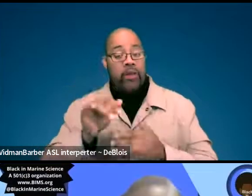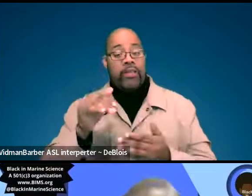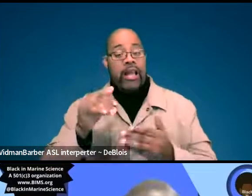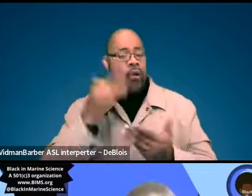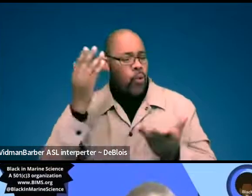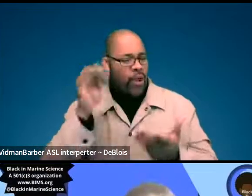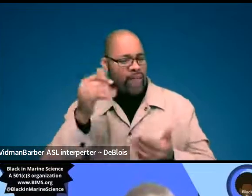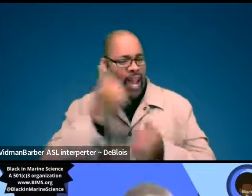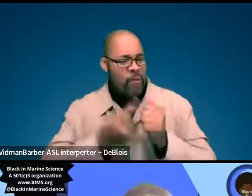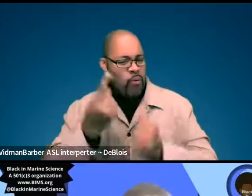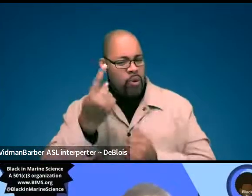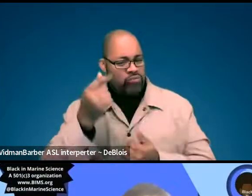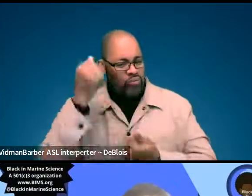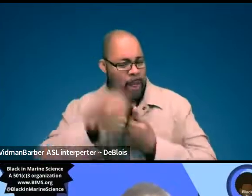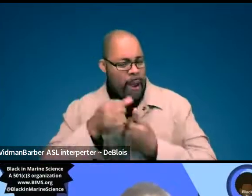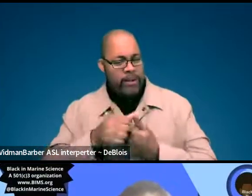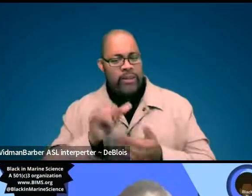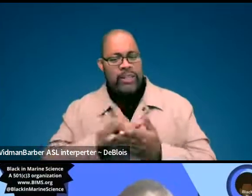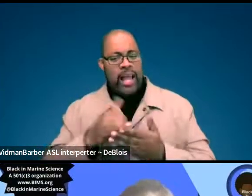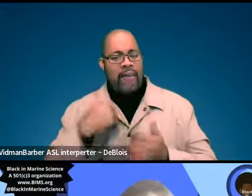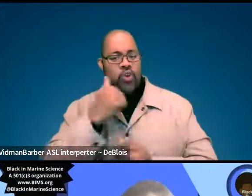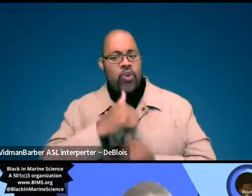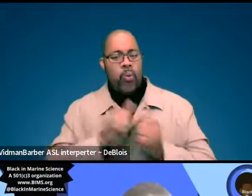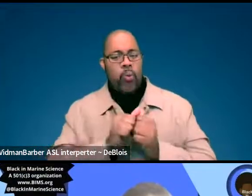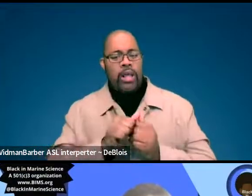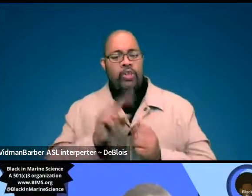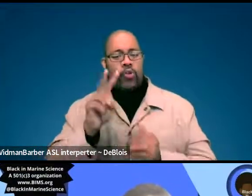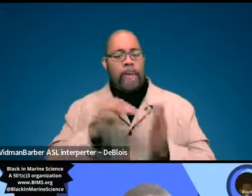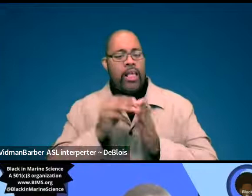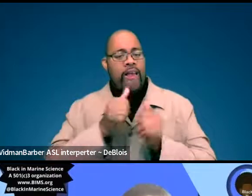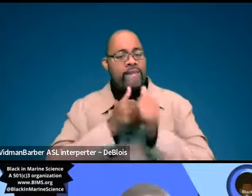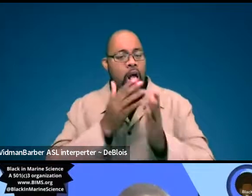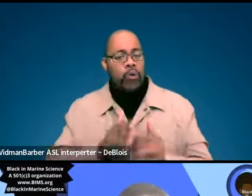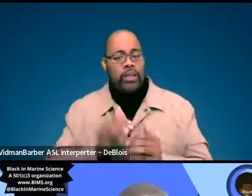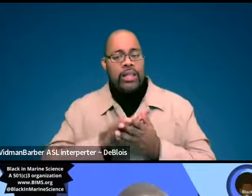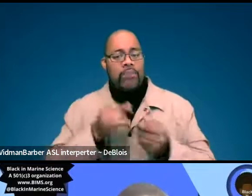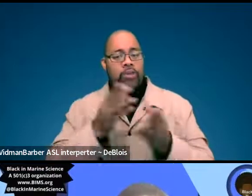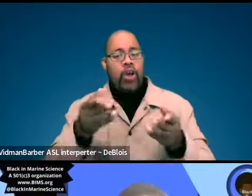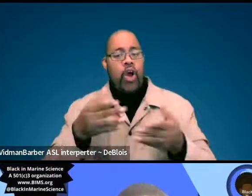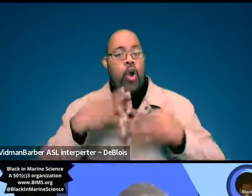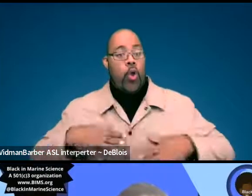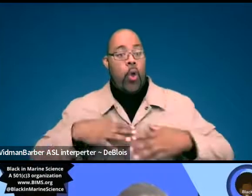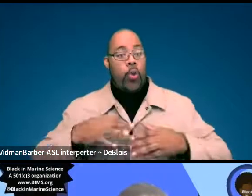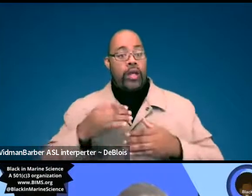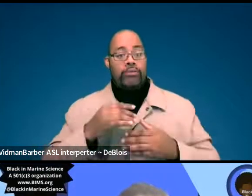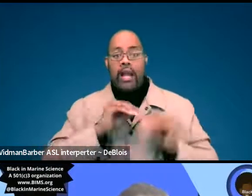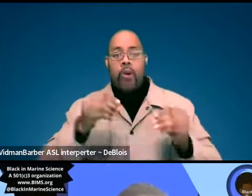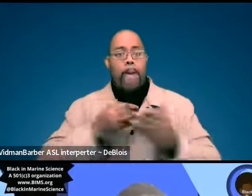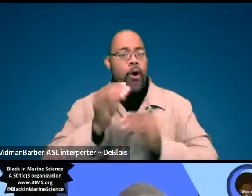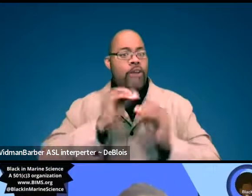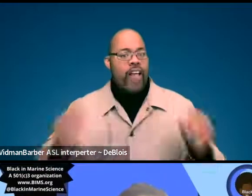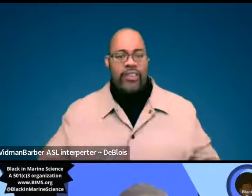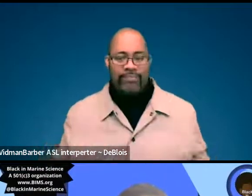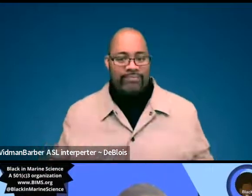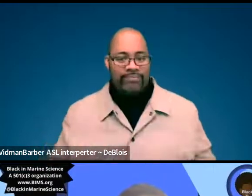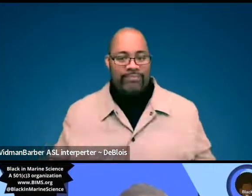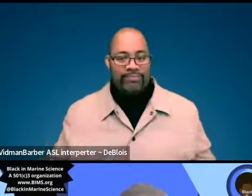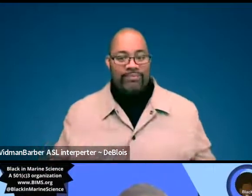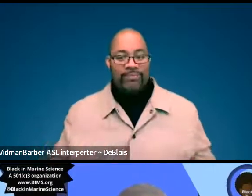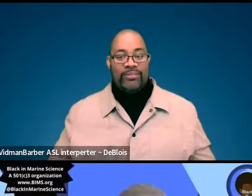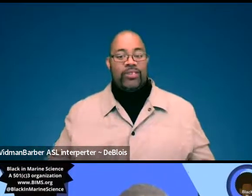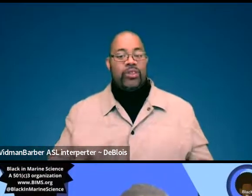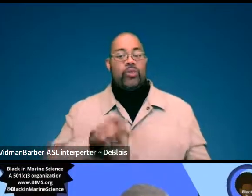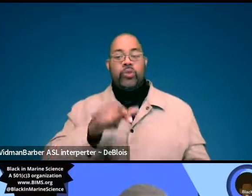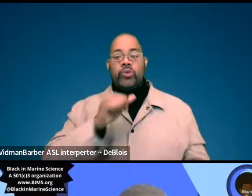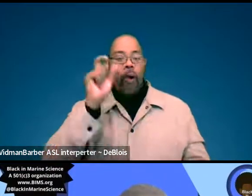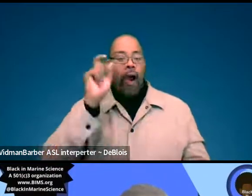don't know if anyone remembers this. There was a girl with like 2 million followers that put out a clothing line and no one bought anything. So just like, you